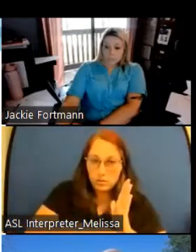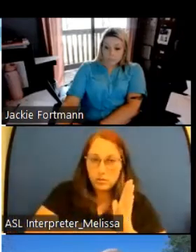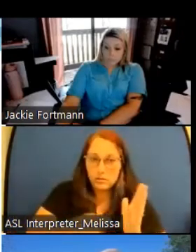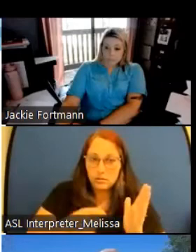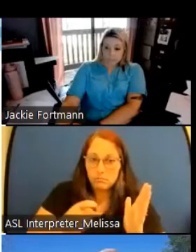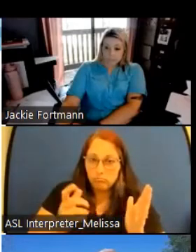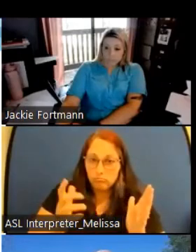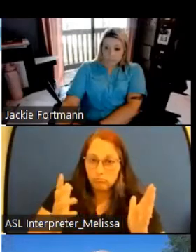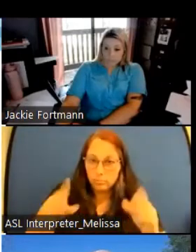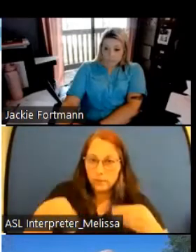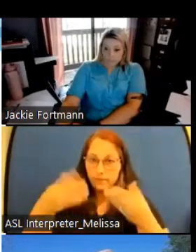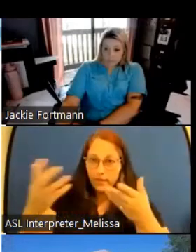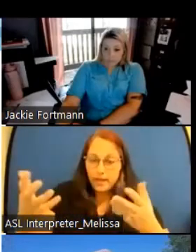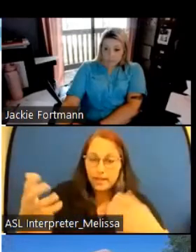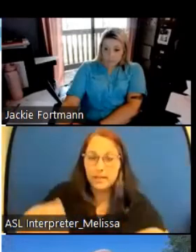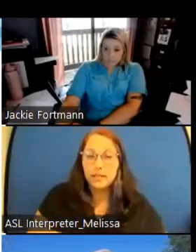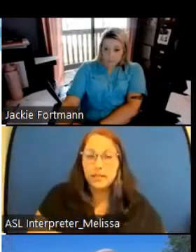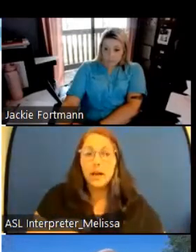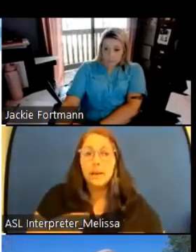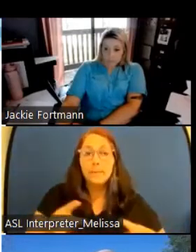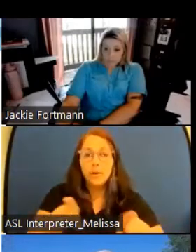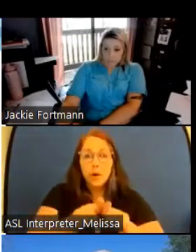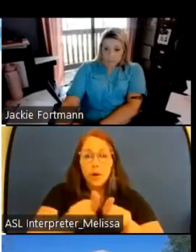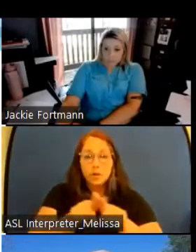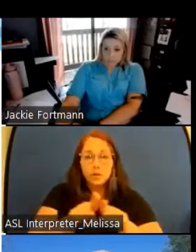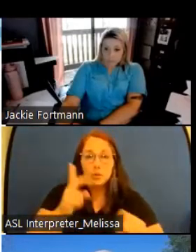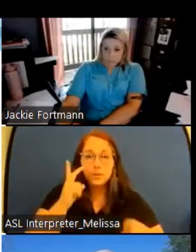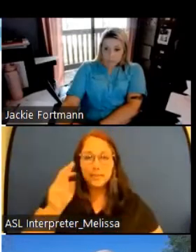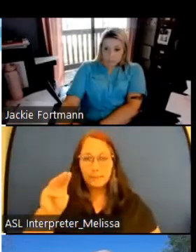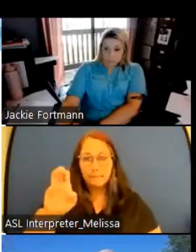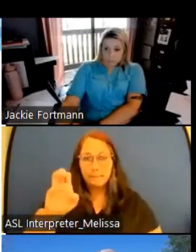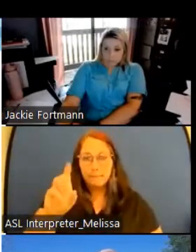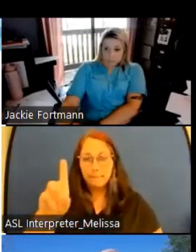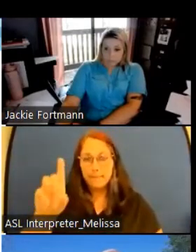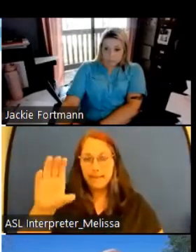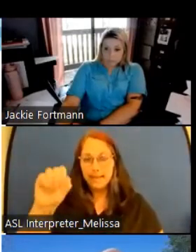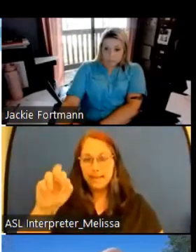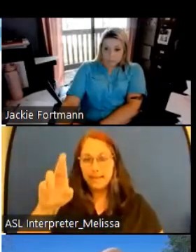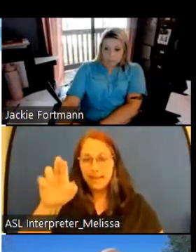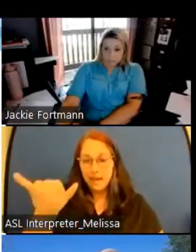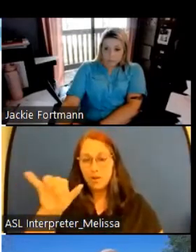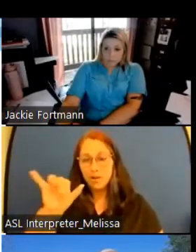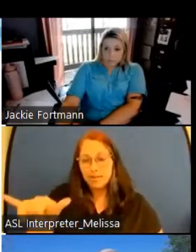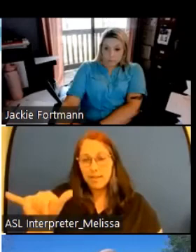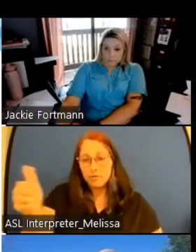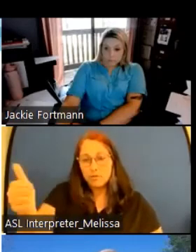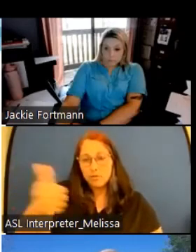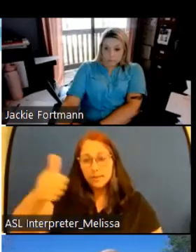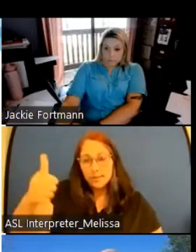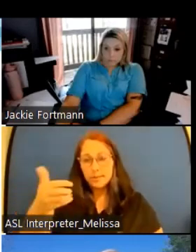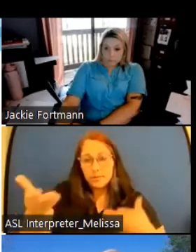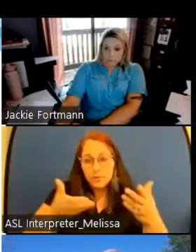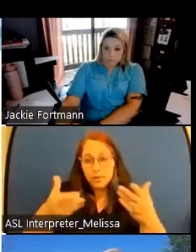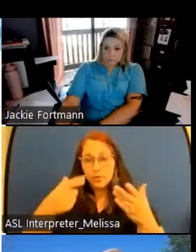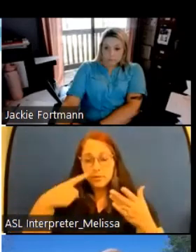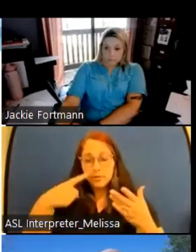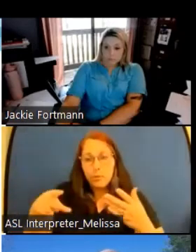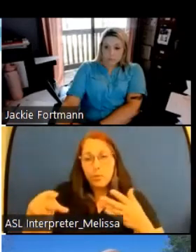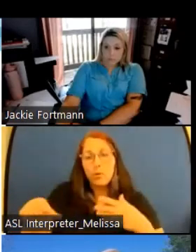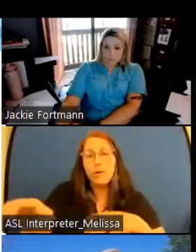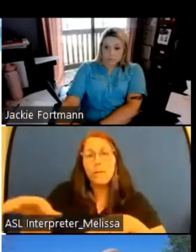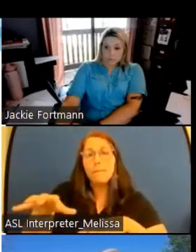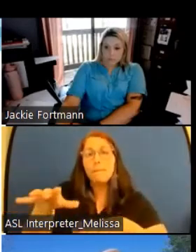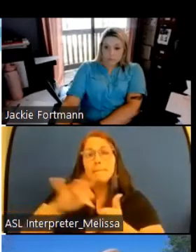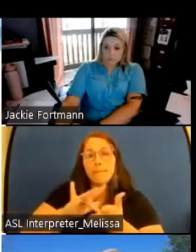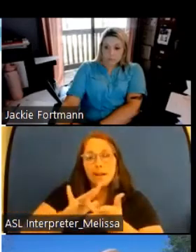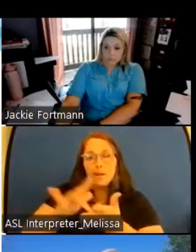list, MedCarry, which is a transportation that allows people to go to medical appointments. But we're primarily demand